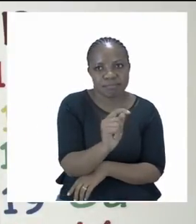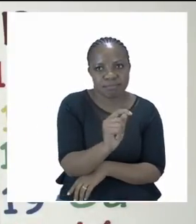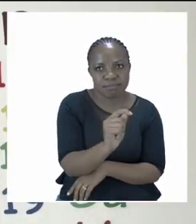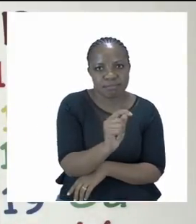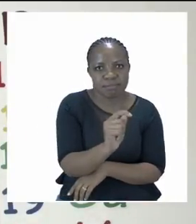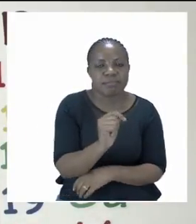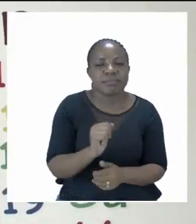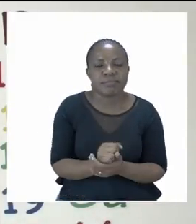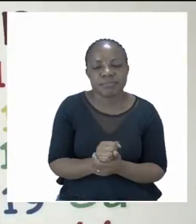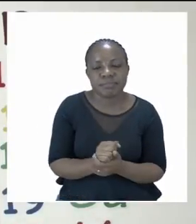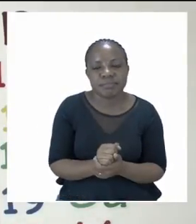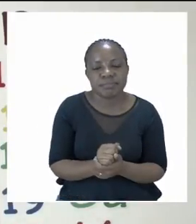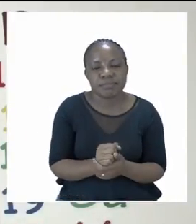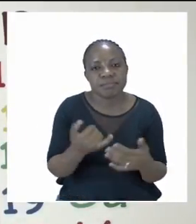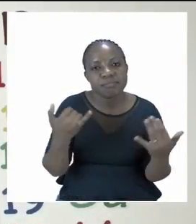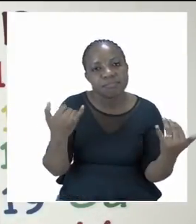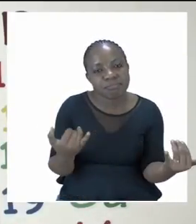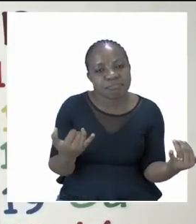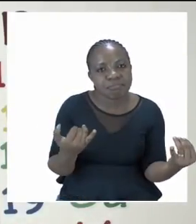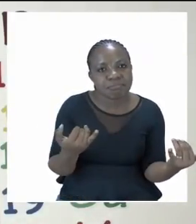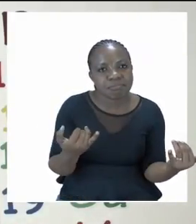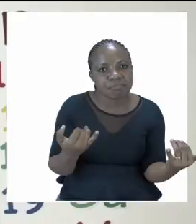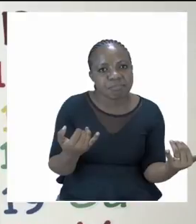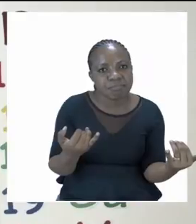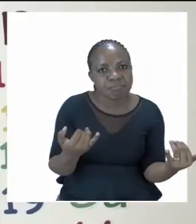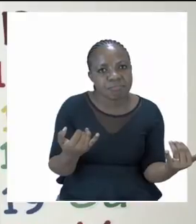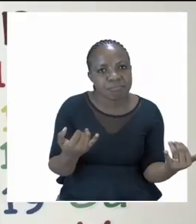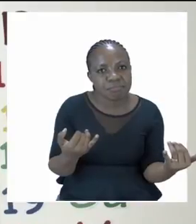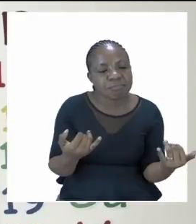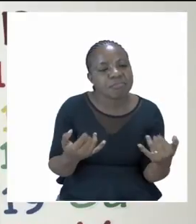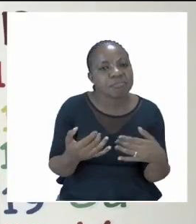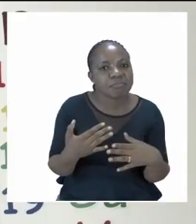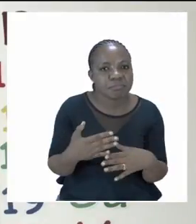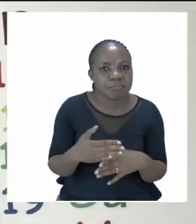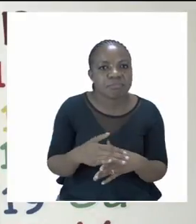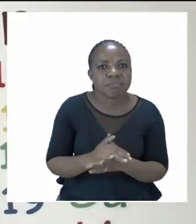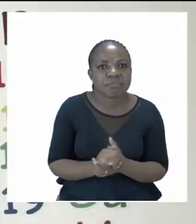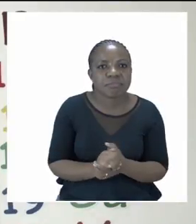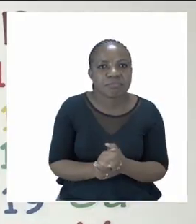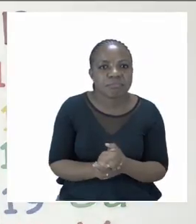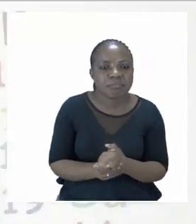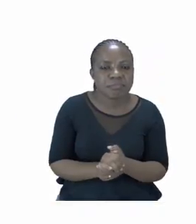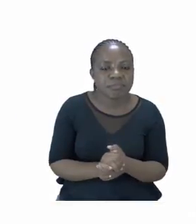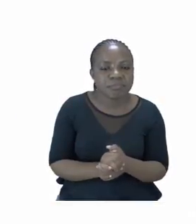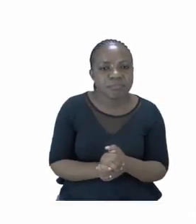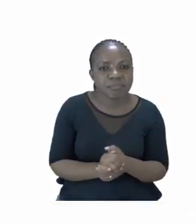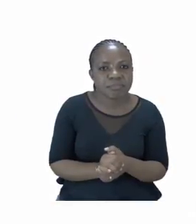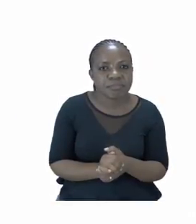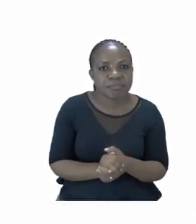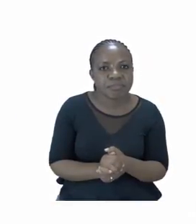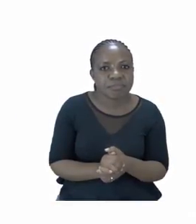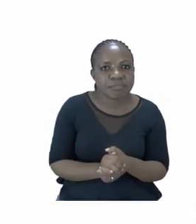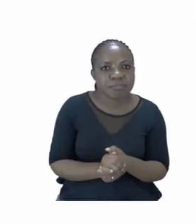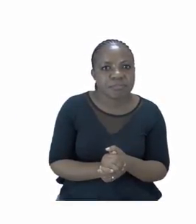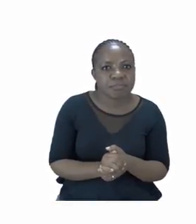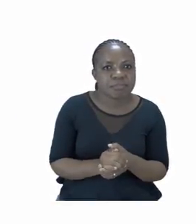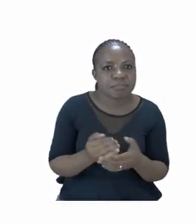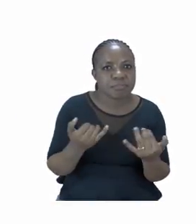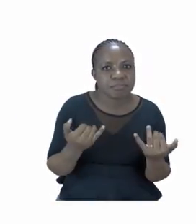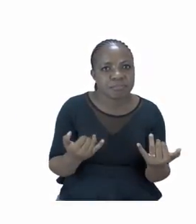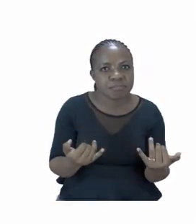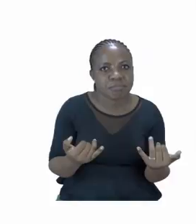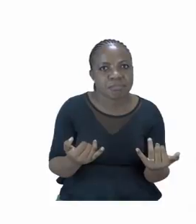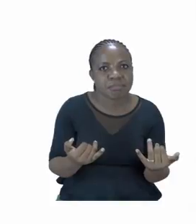Well done. Now let us go back into our exercise. Our exercise has